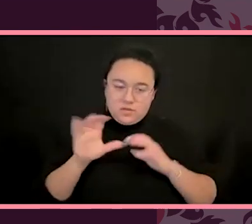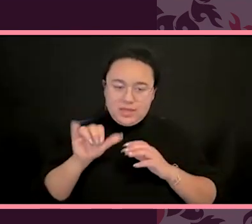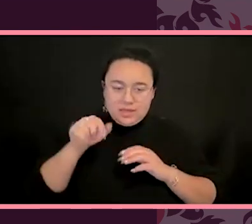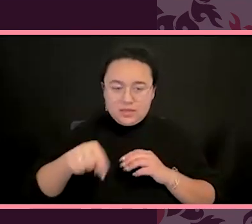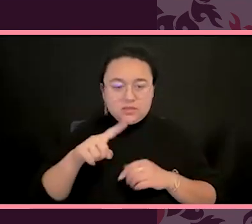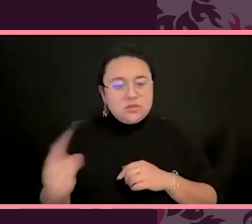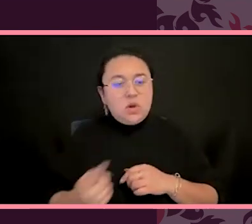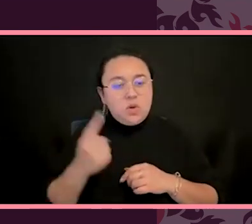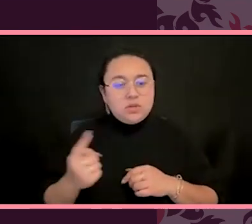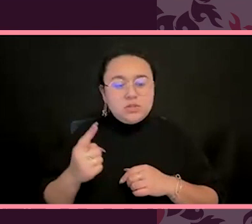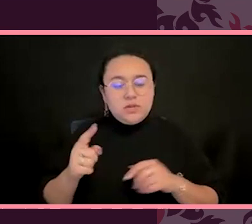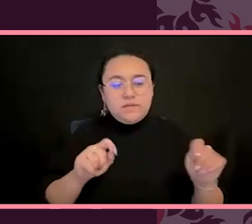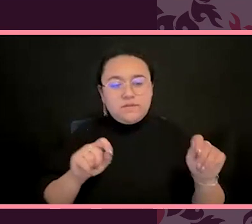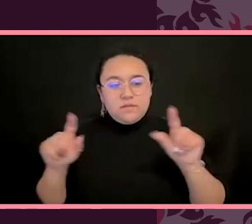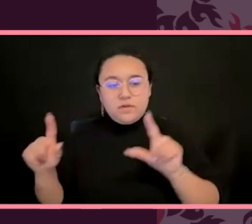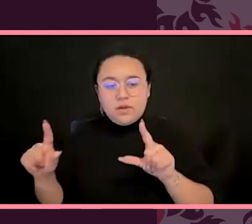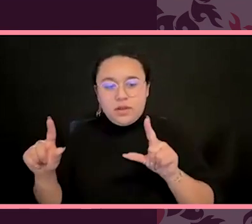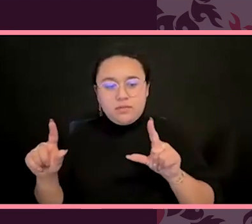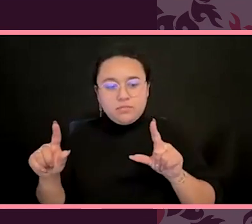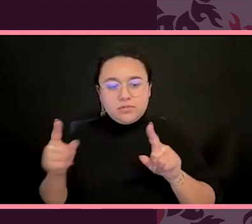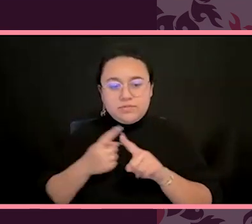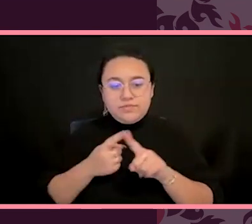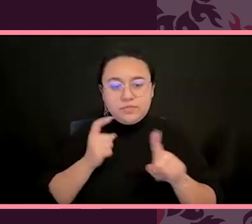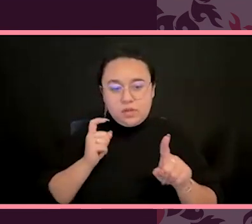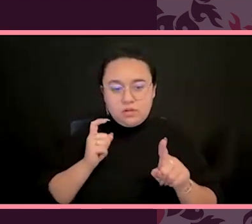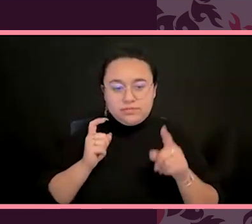it's always framed from